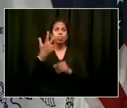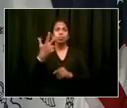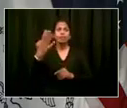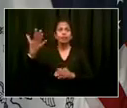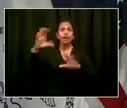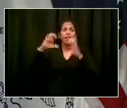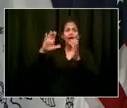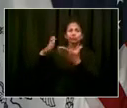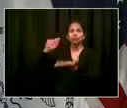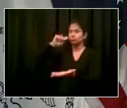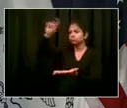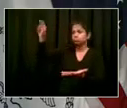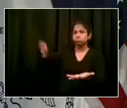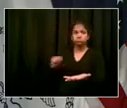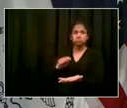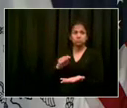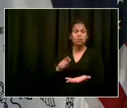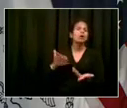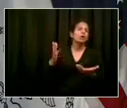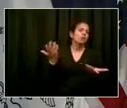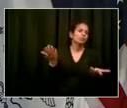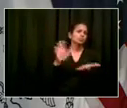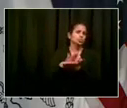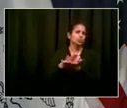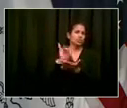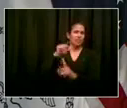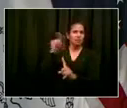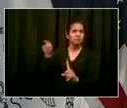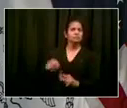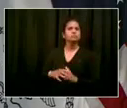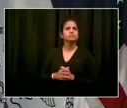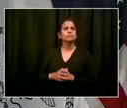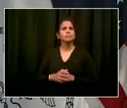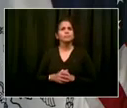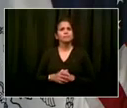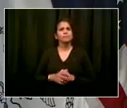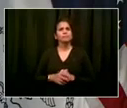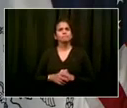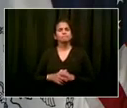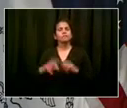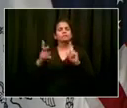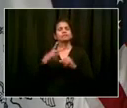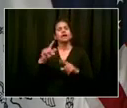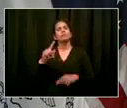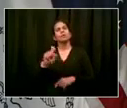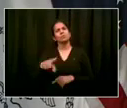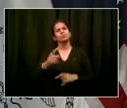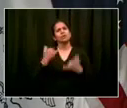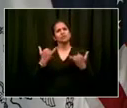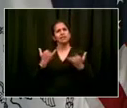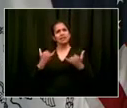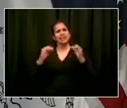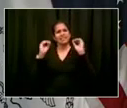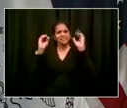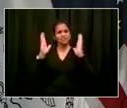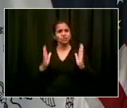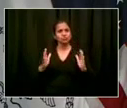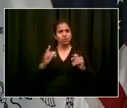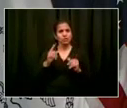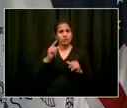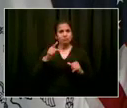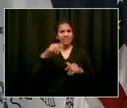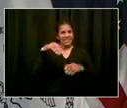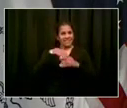But I mean, there are teachers in schools now, so it does seem important to know like what the city's plan is to release this